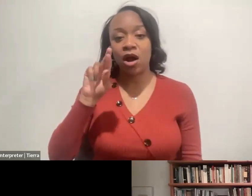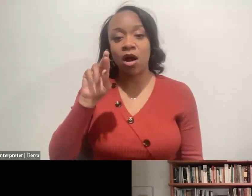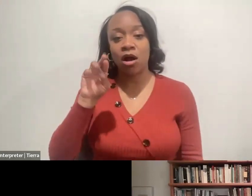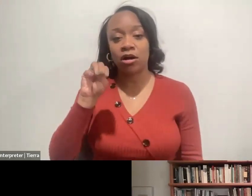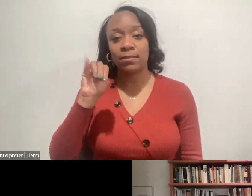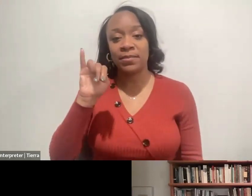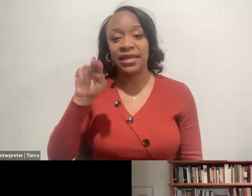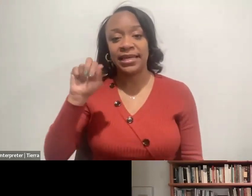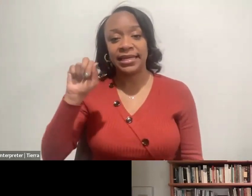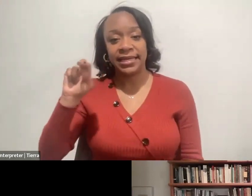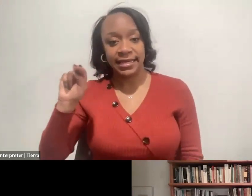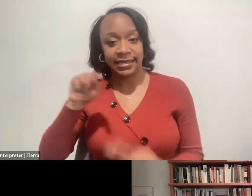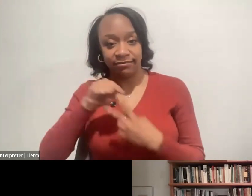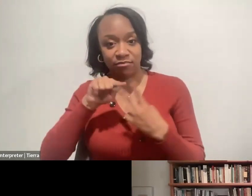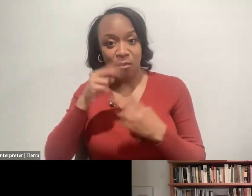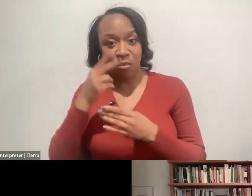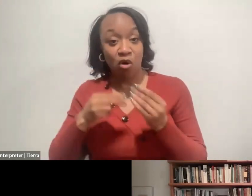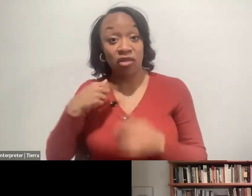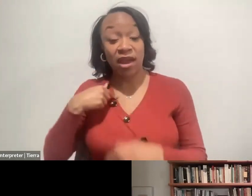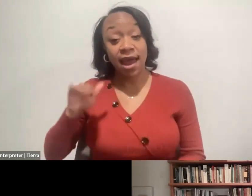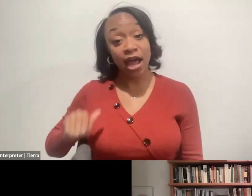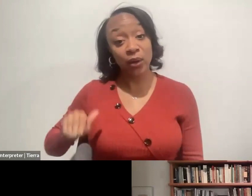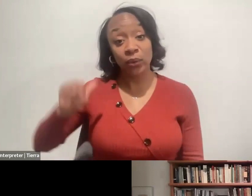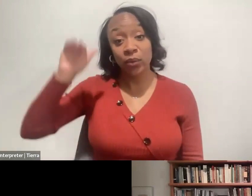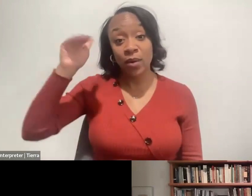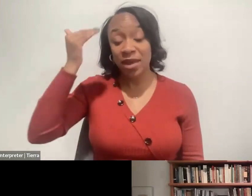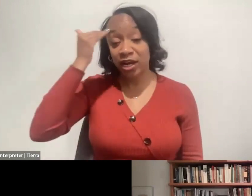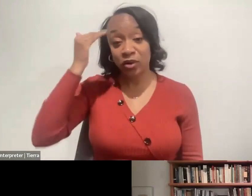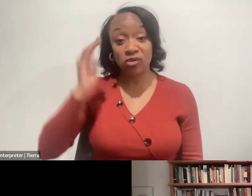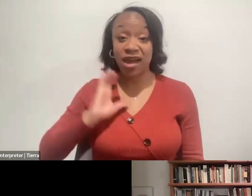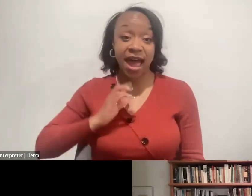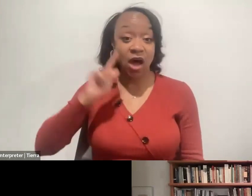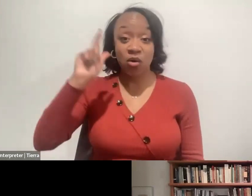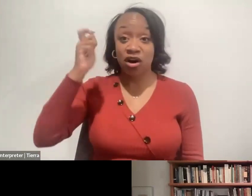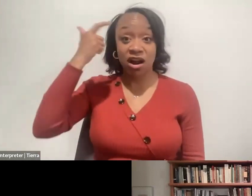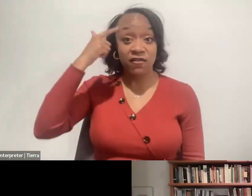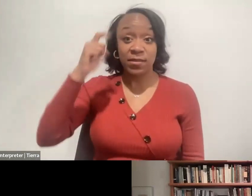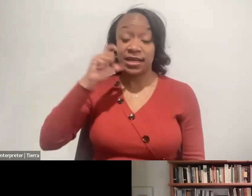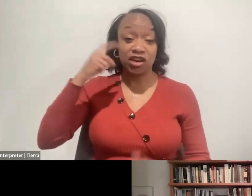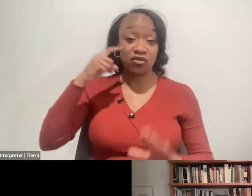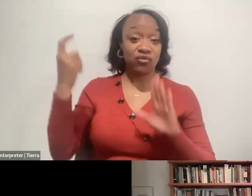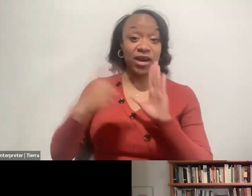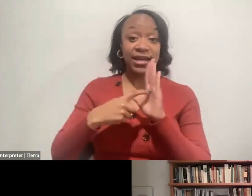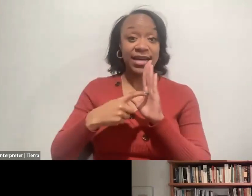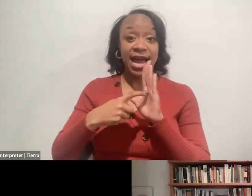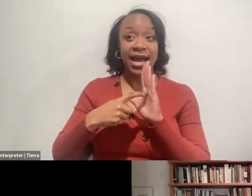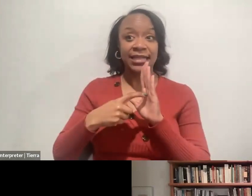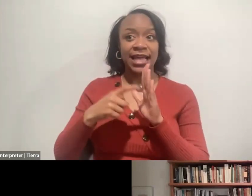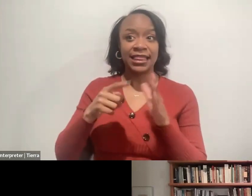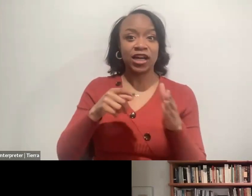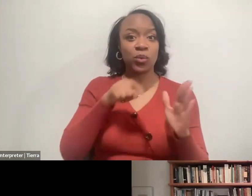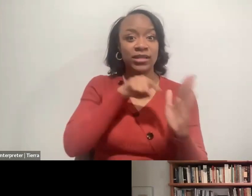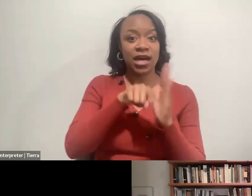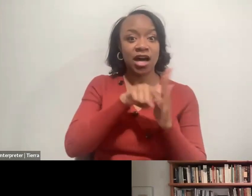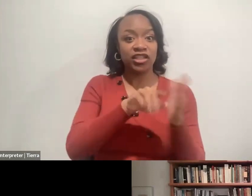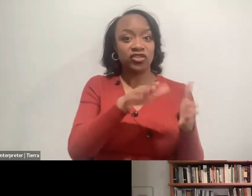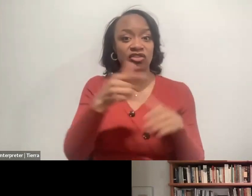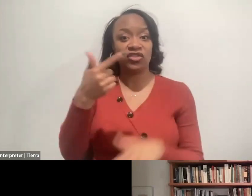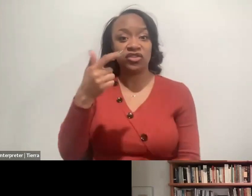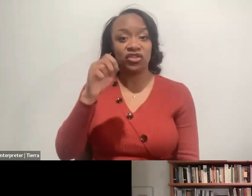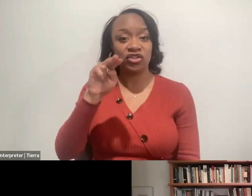know, growing up, I always knew that our government didn't recognize that there was a genocide perpetrated